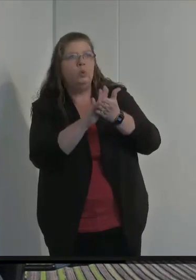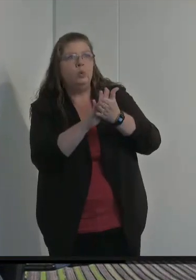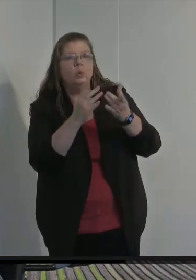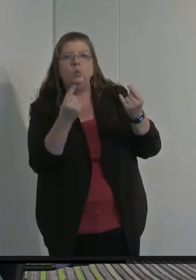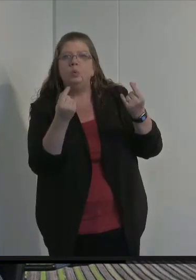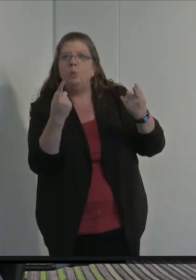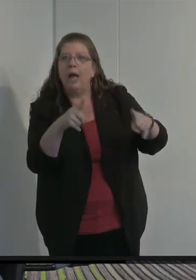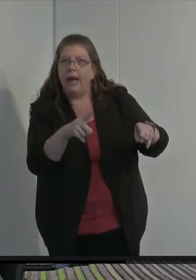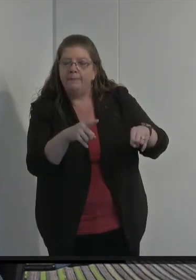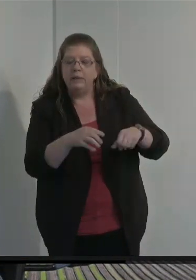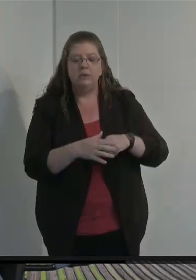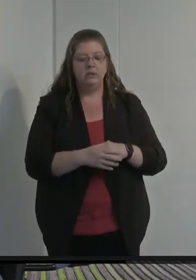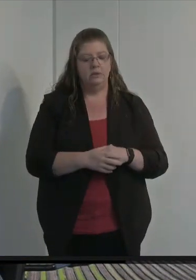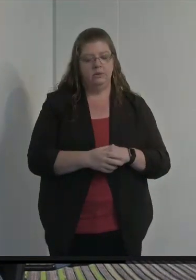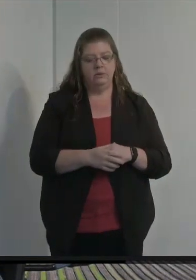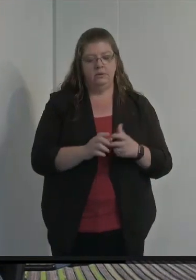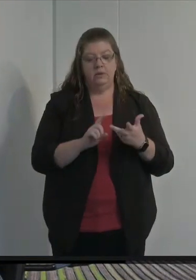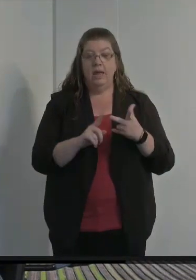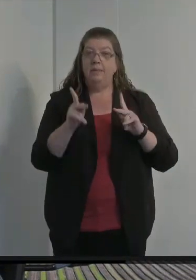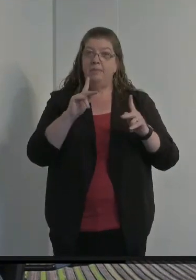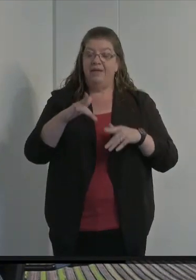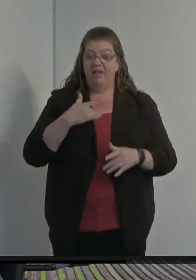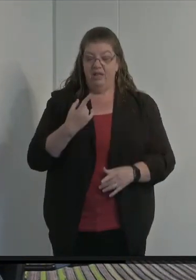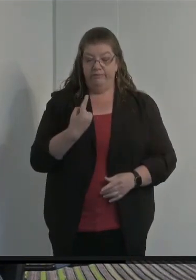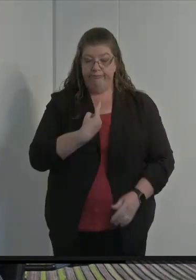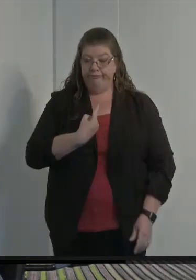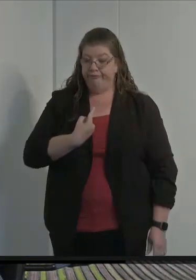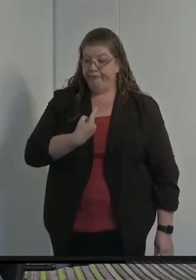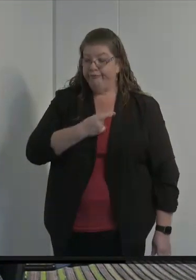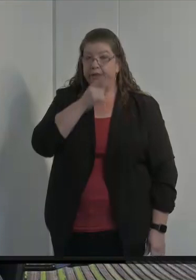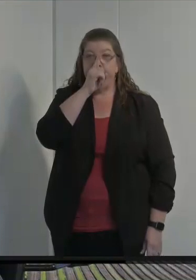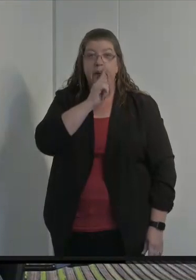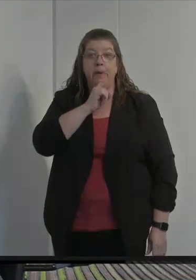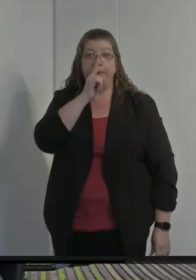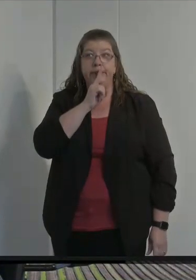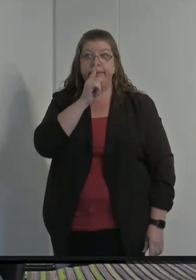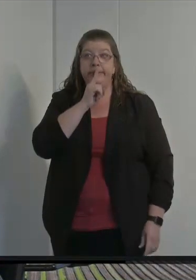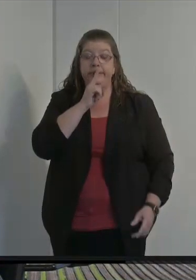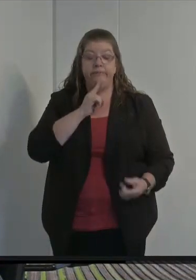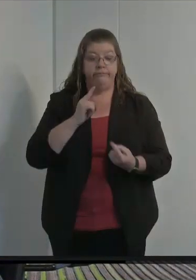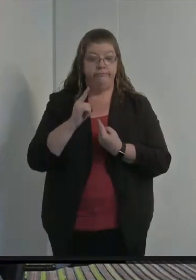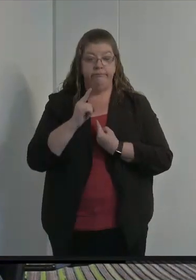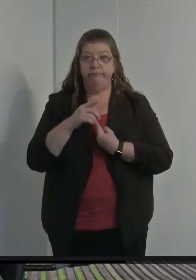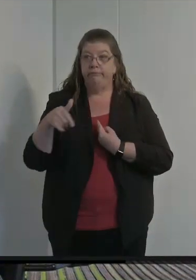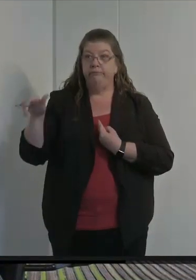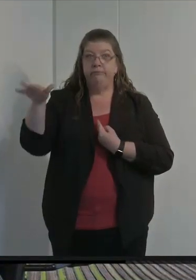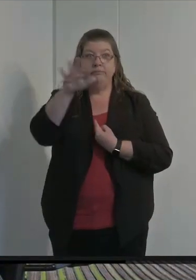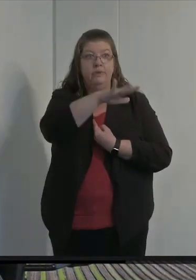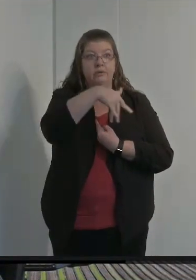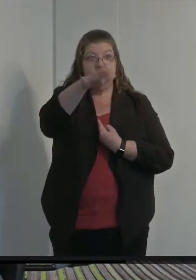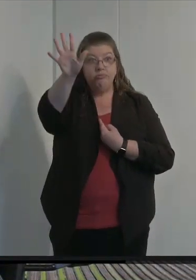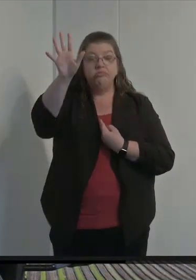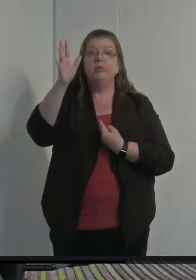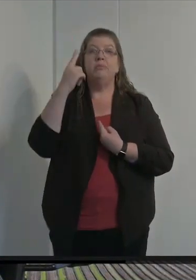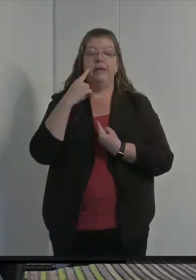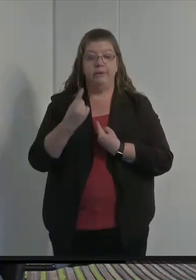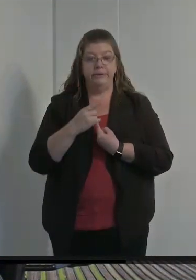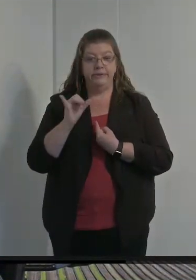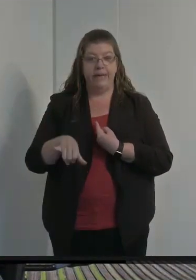begin. People feeling lonely and isolated from staying at home to prevent exposure to